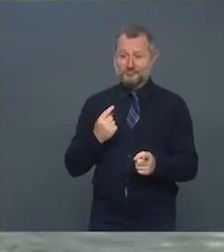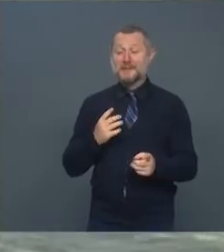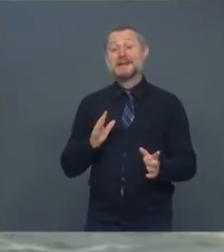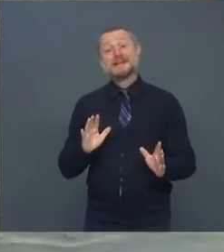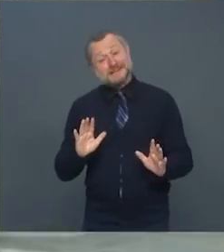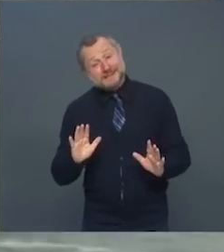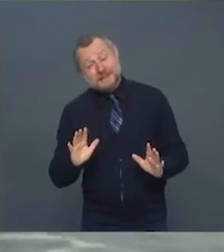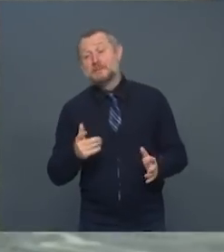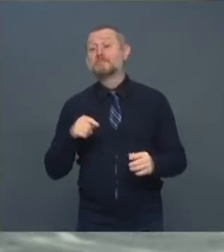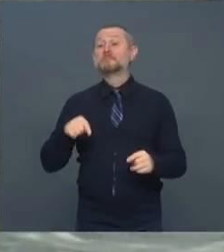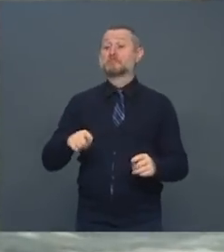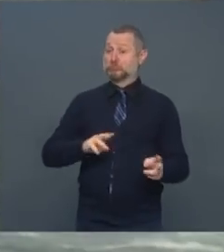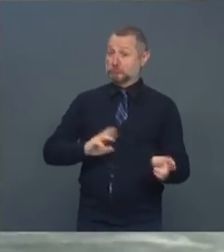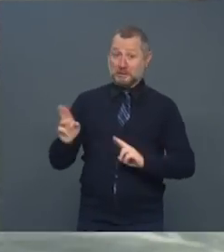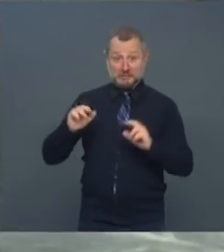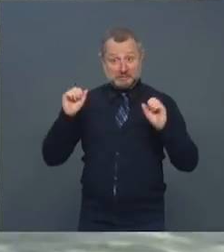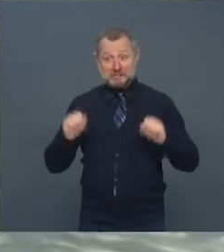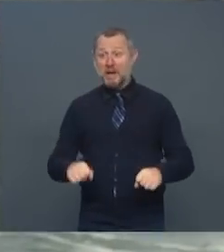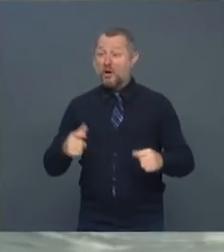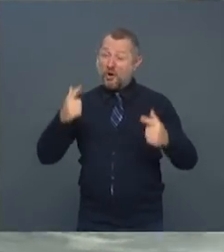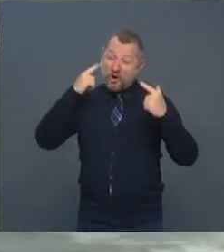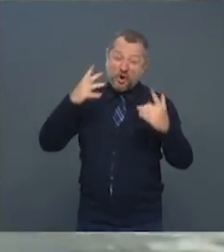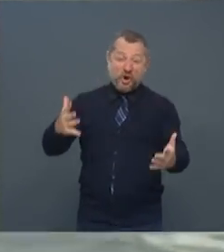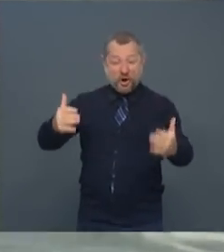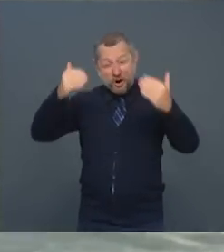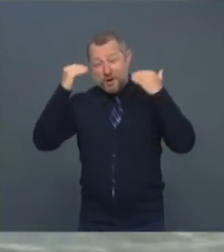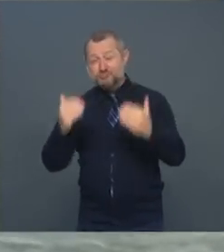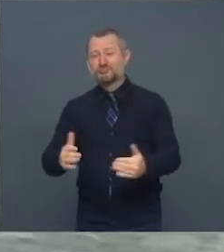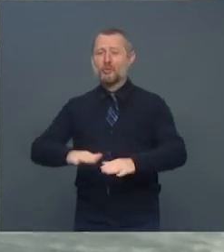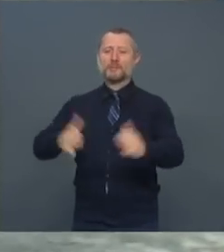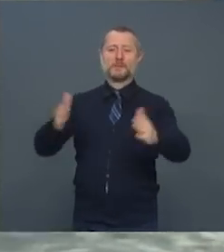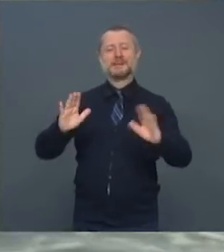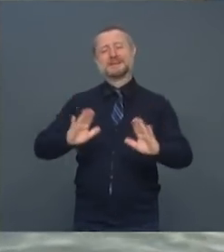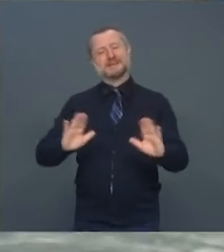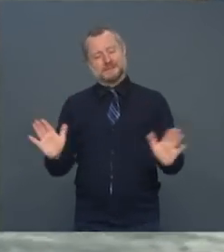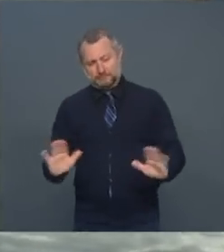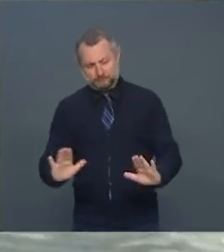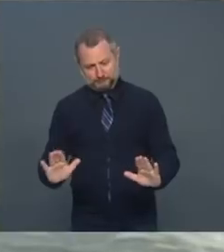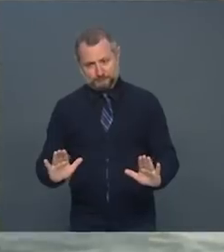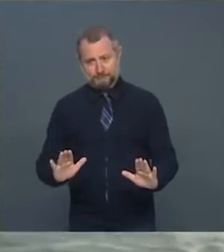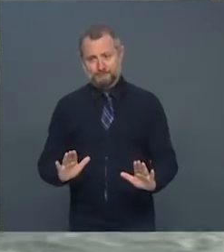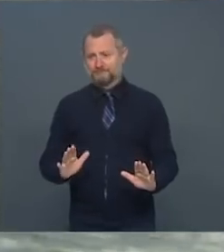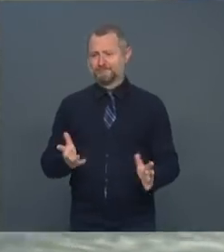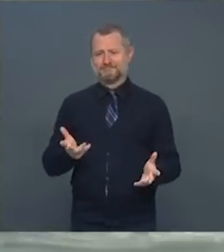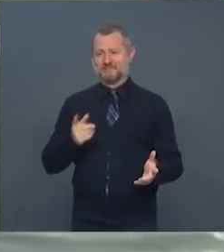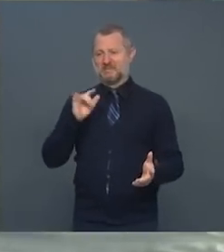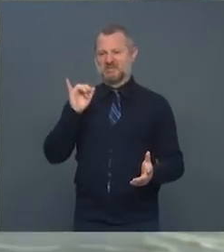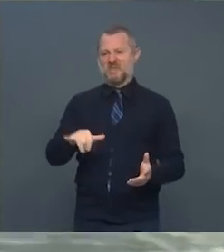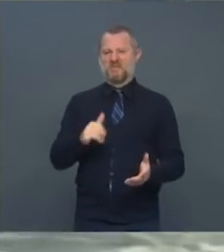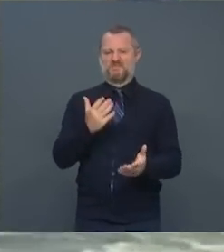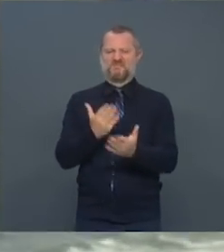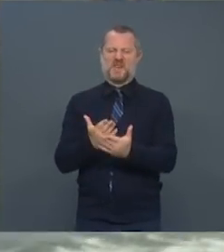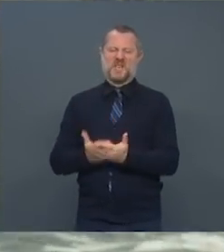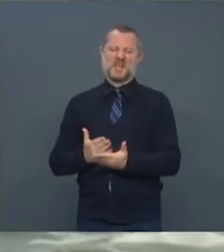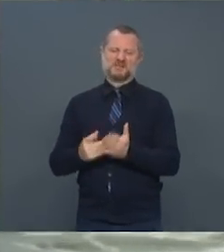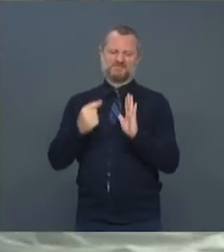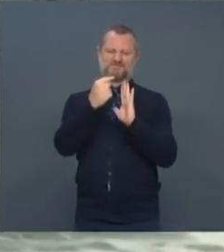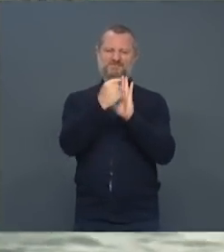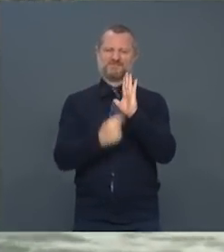a point where we can get back to normal life. That is just the fact. They talk about the new